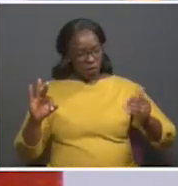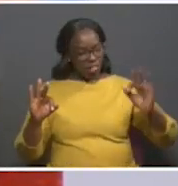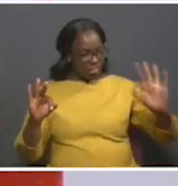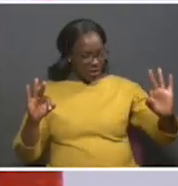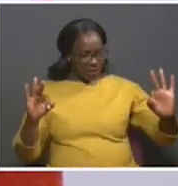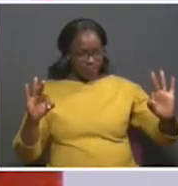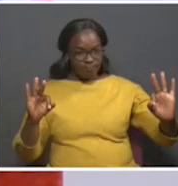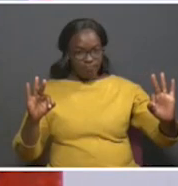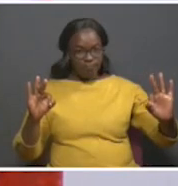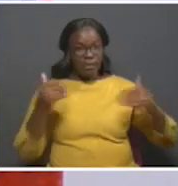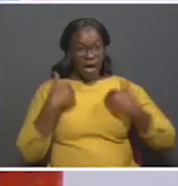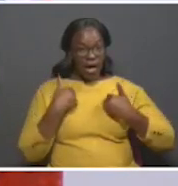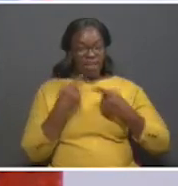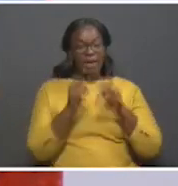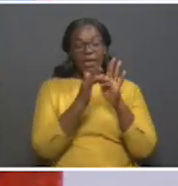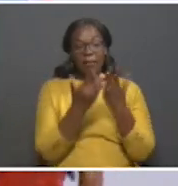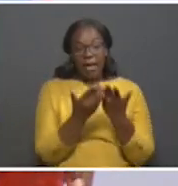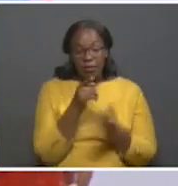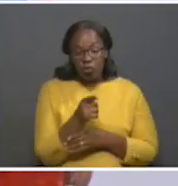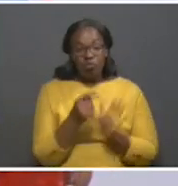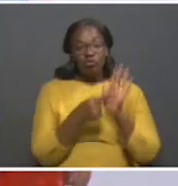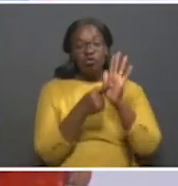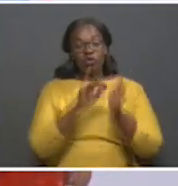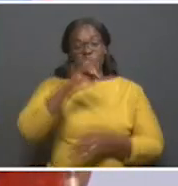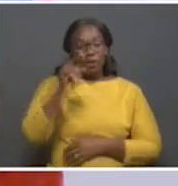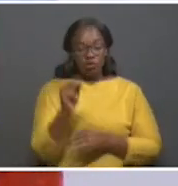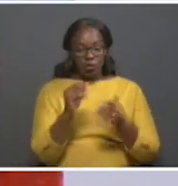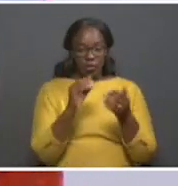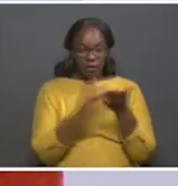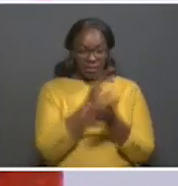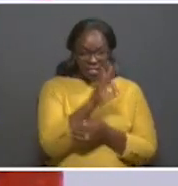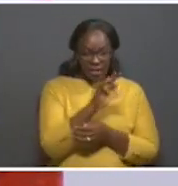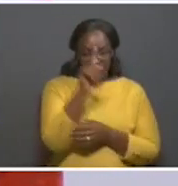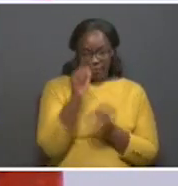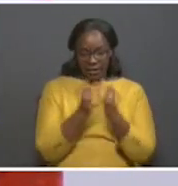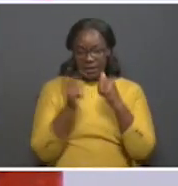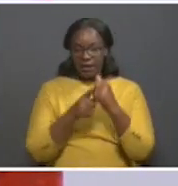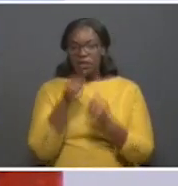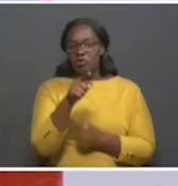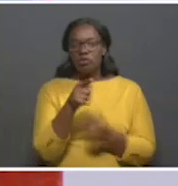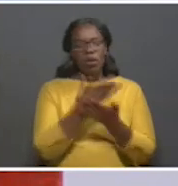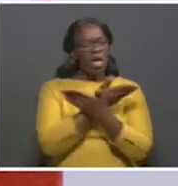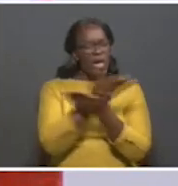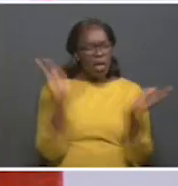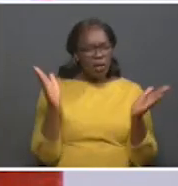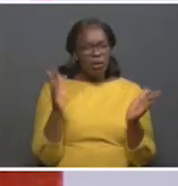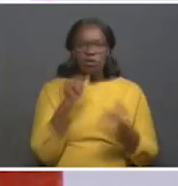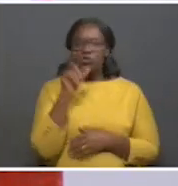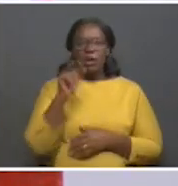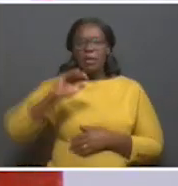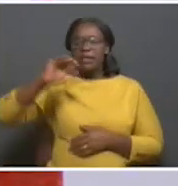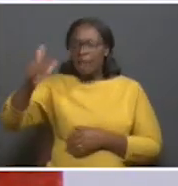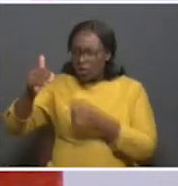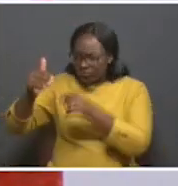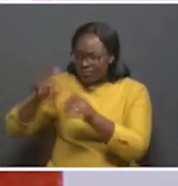western side. But the Bible reveals in John 3:16 that no matter where you are, you don't have to be in the city